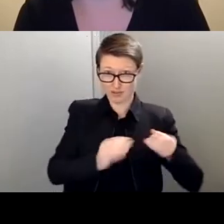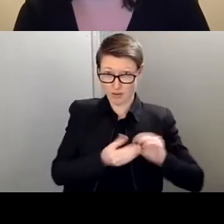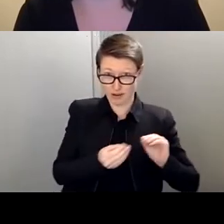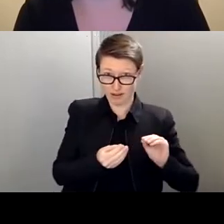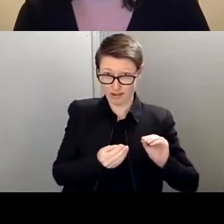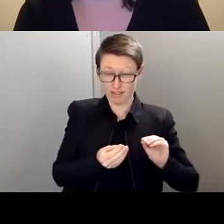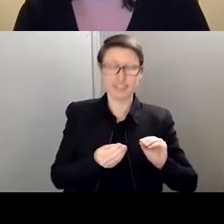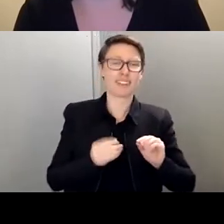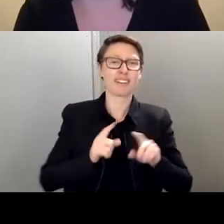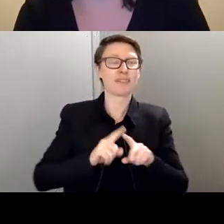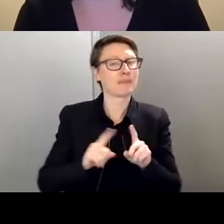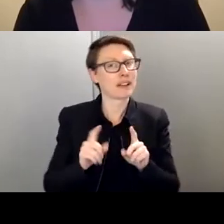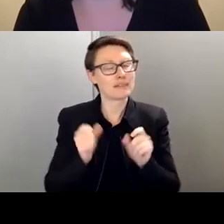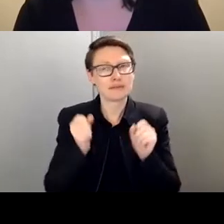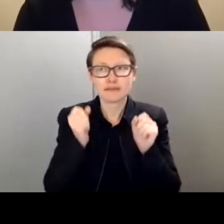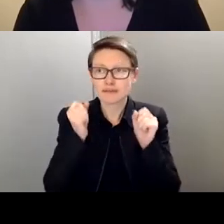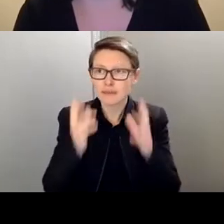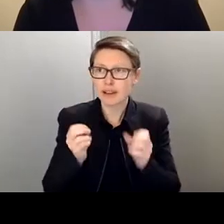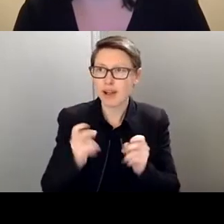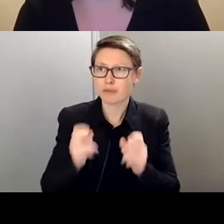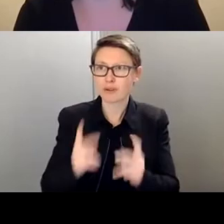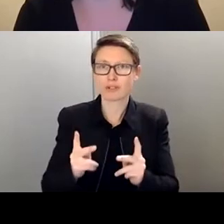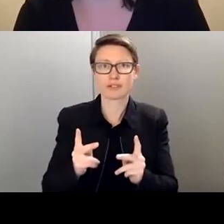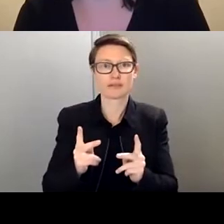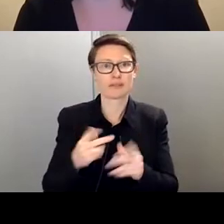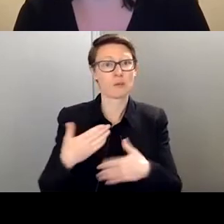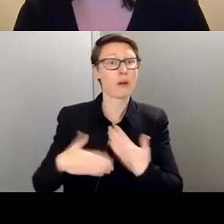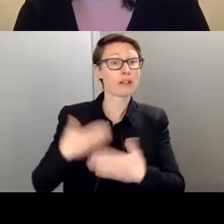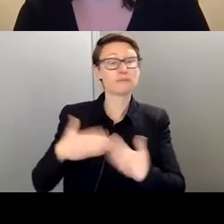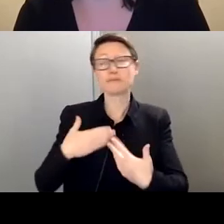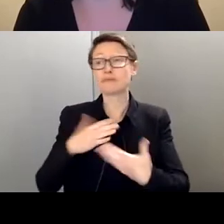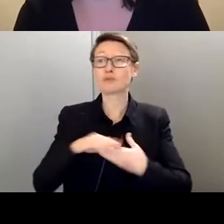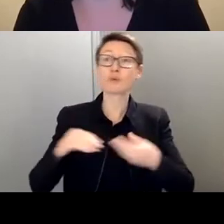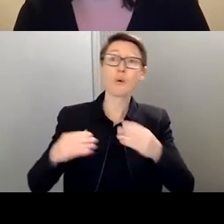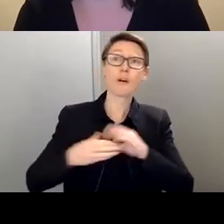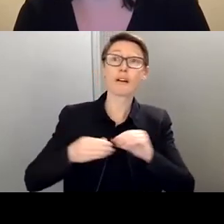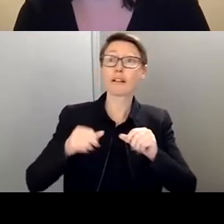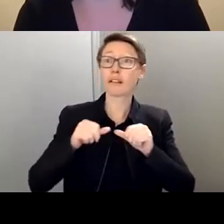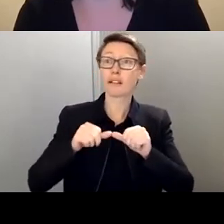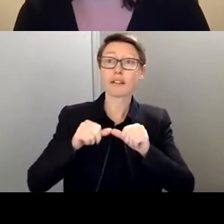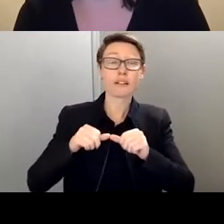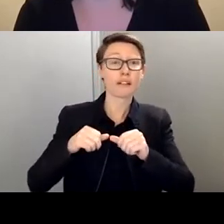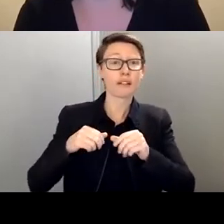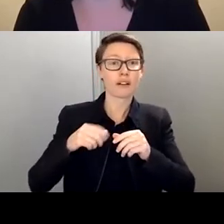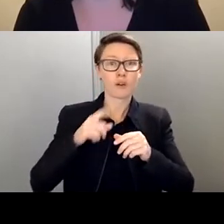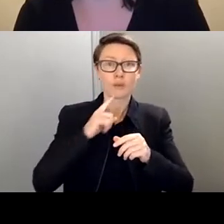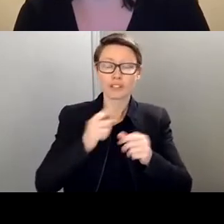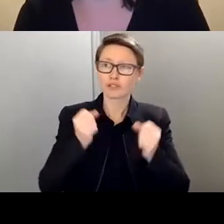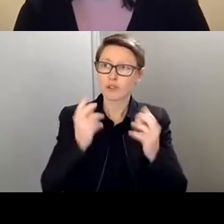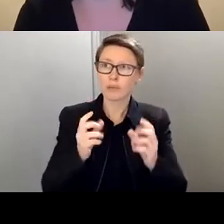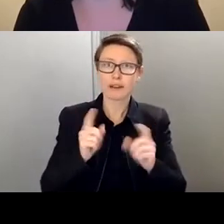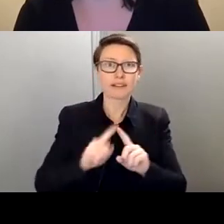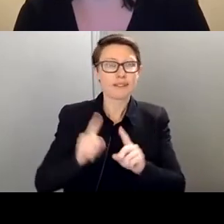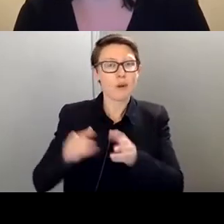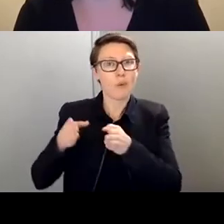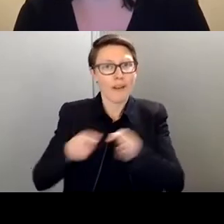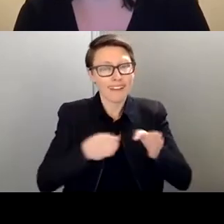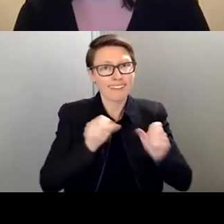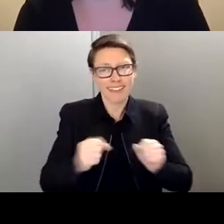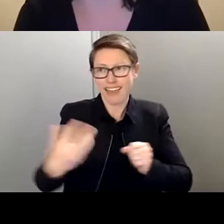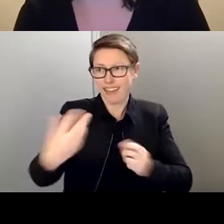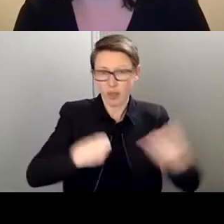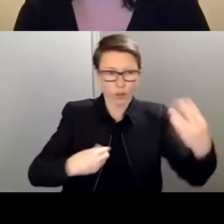opportunities when we are telling stories and in the documentary world to really be as inclusive as possible. So